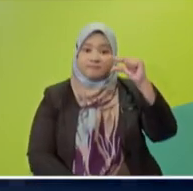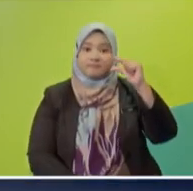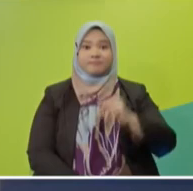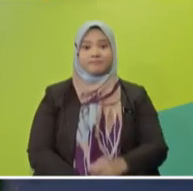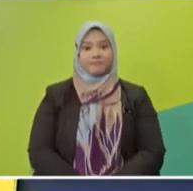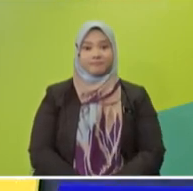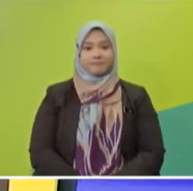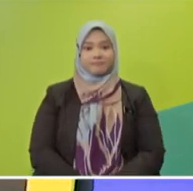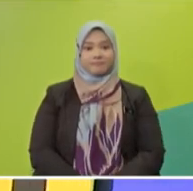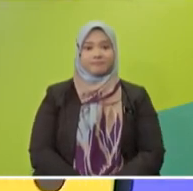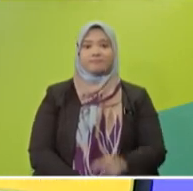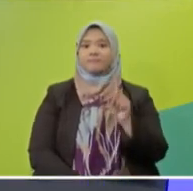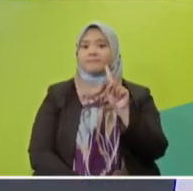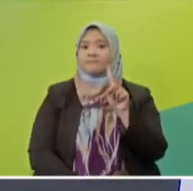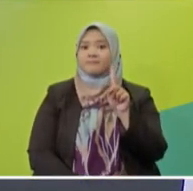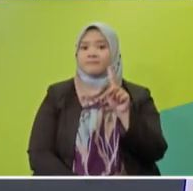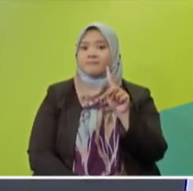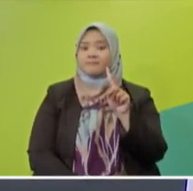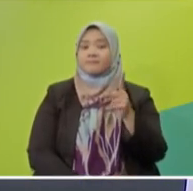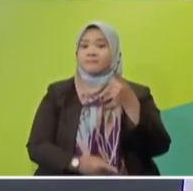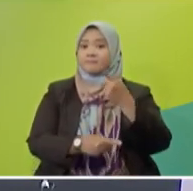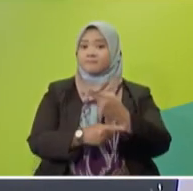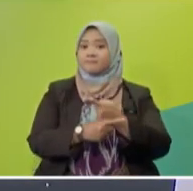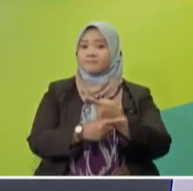Which one yellow is the correct? It's the...